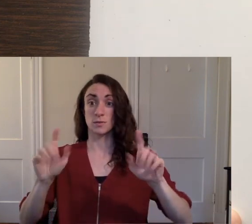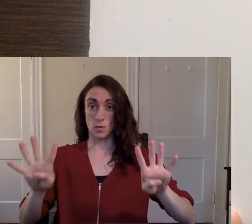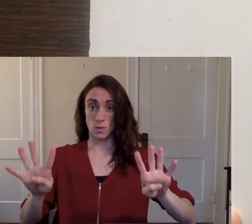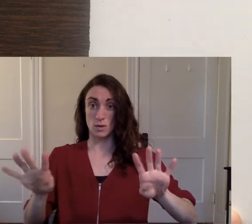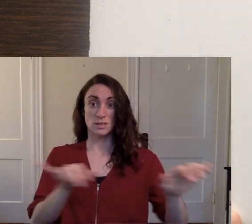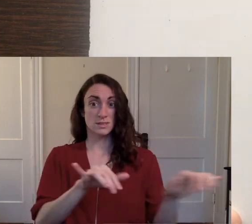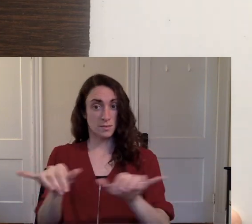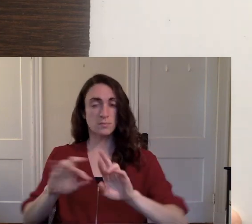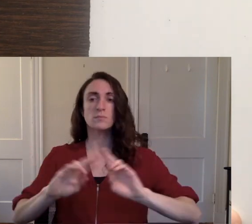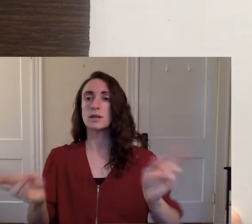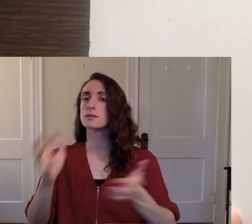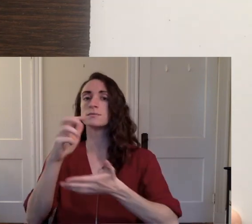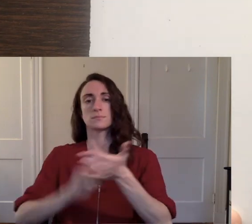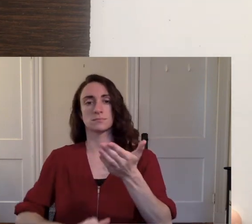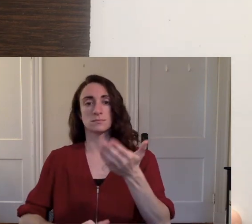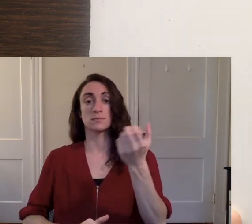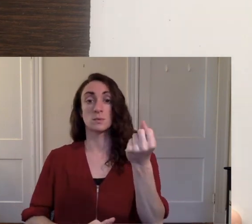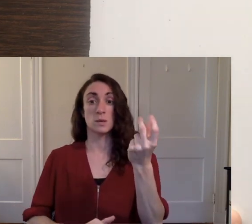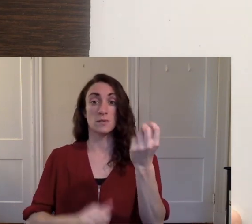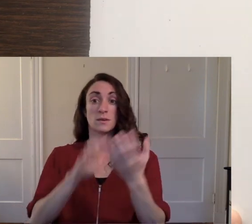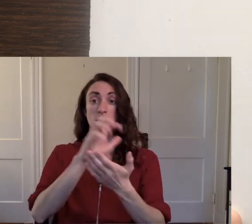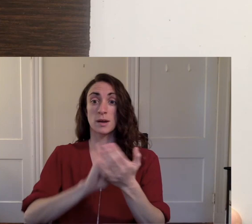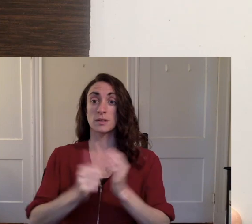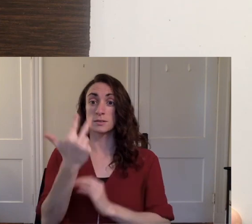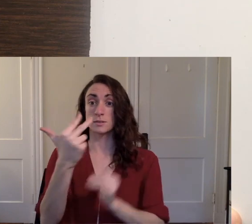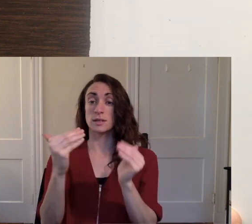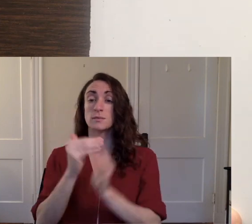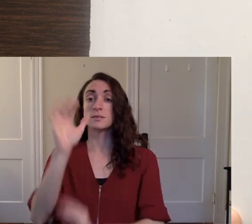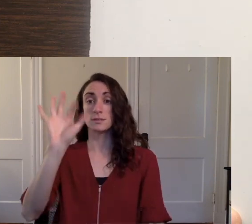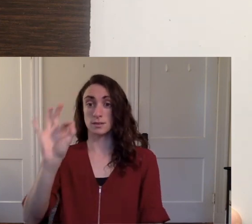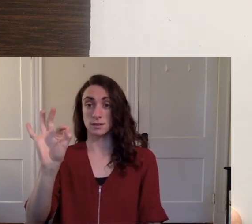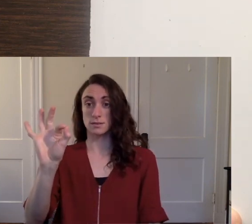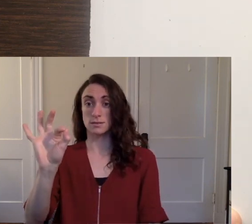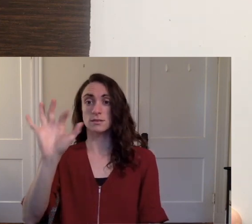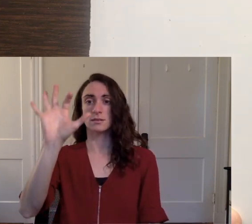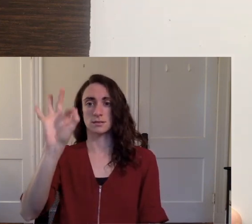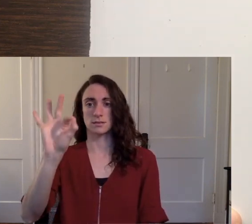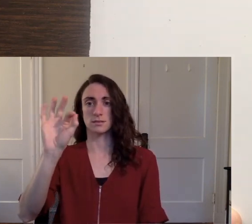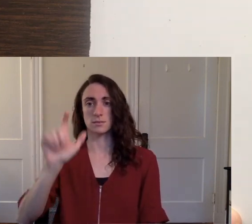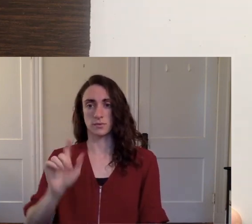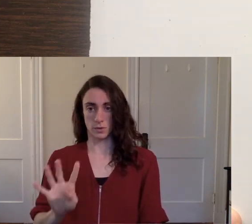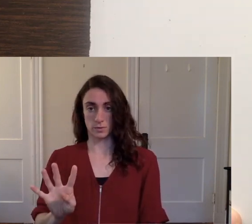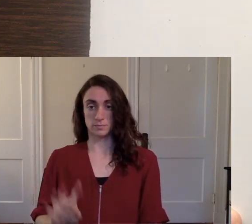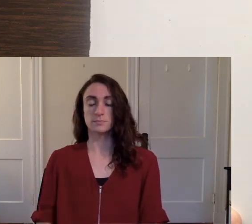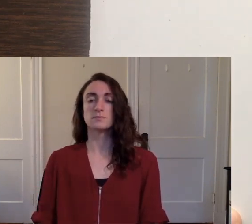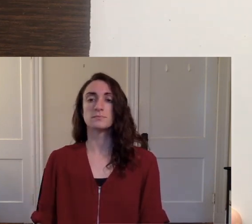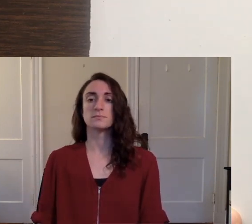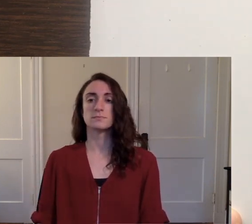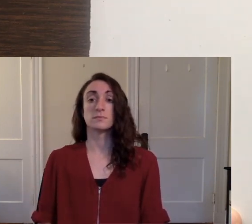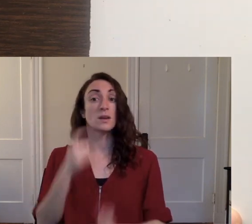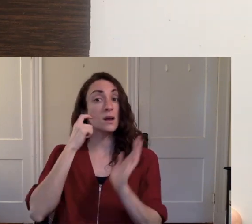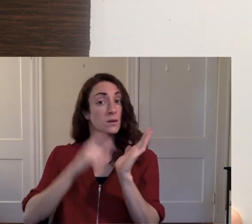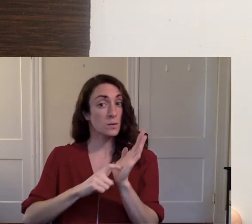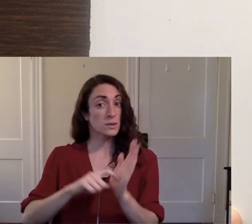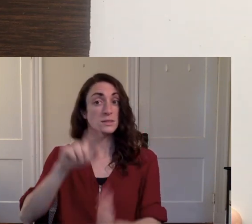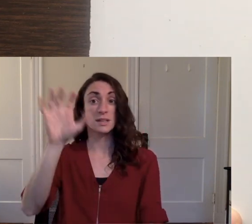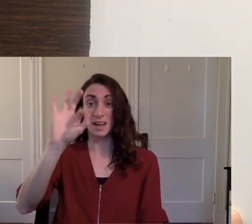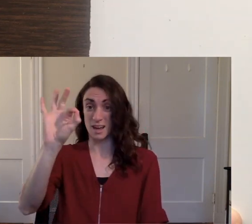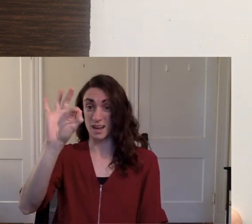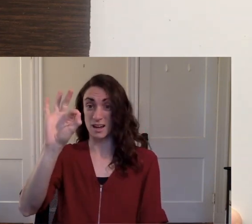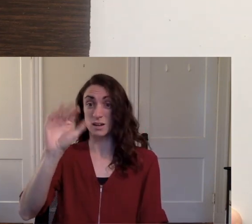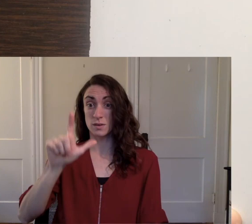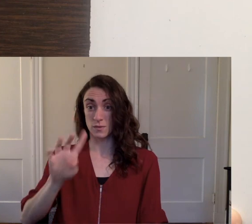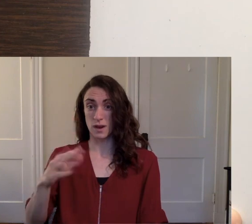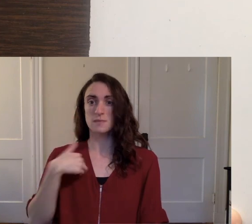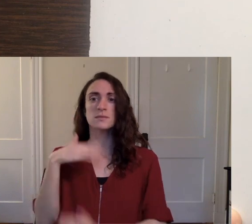Now that we've got that common denominator, we can go ahead and subtract the numerators. 12 minus 3 is 9, so we've got 9/24. And 9/24 can be reduced, since